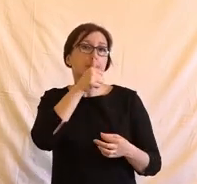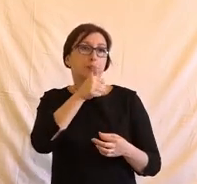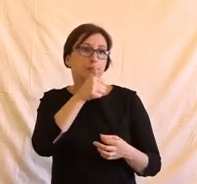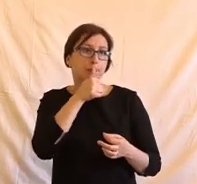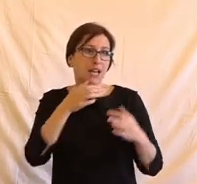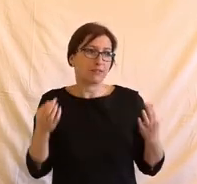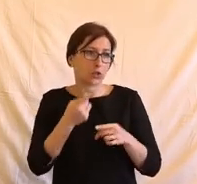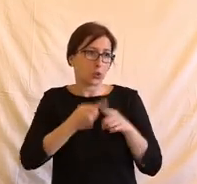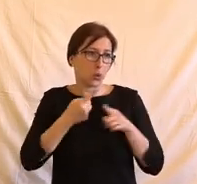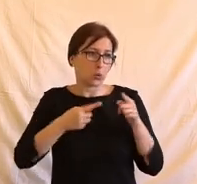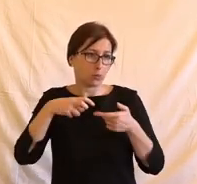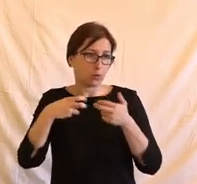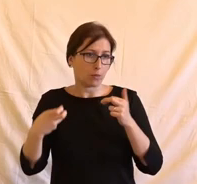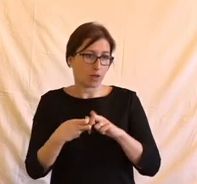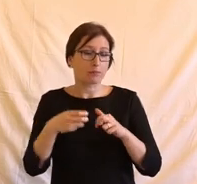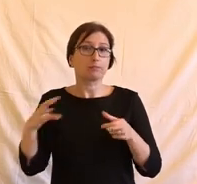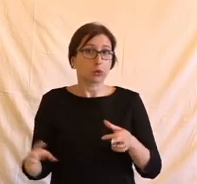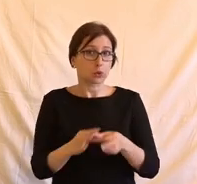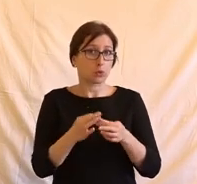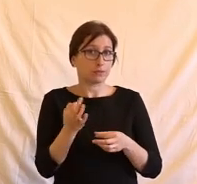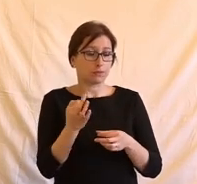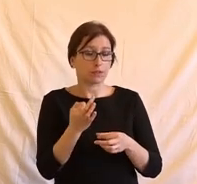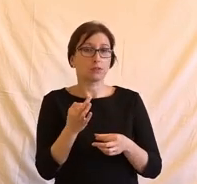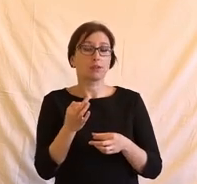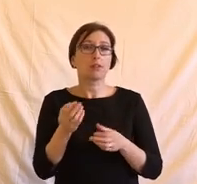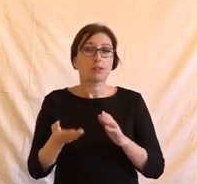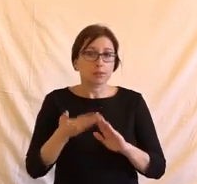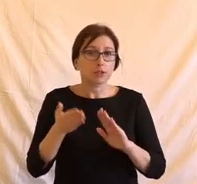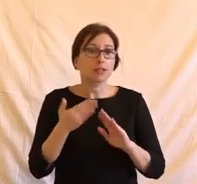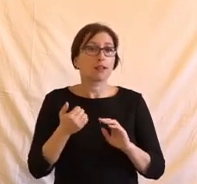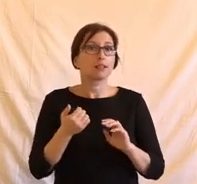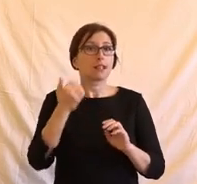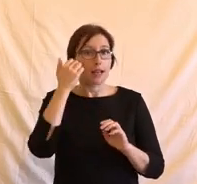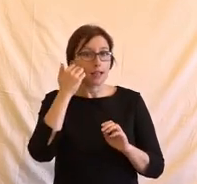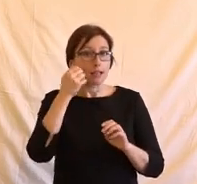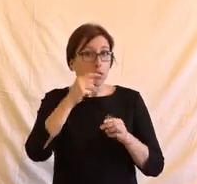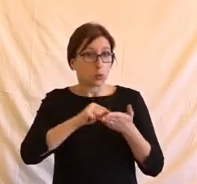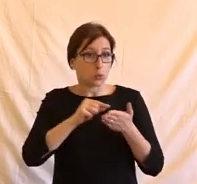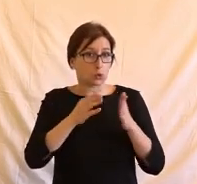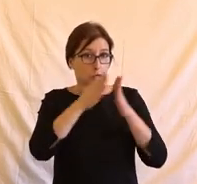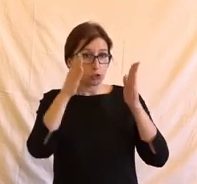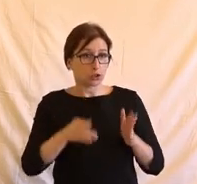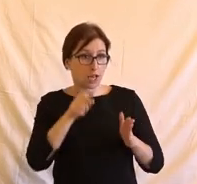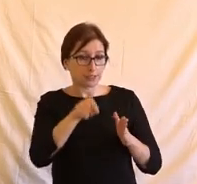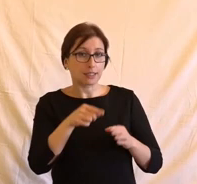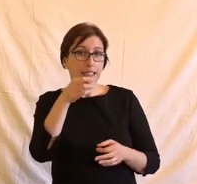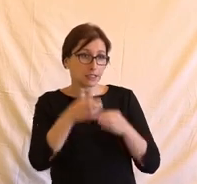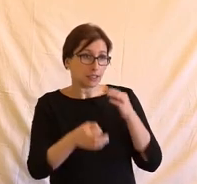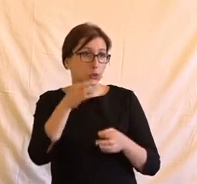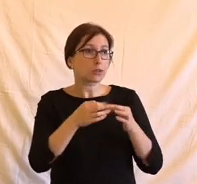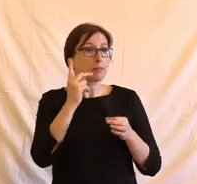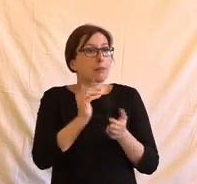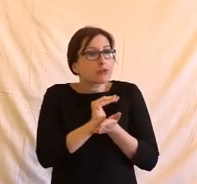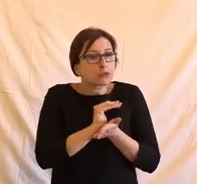ale. To ale spočívá v tom, že právě třeba tato instituce slouží a má